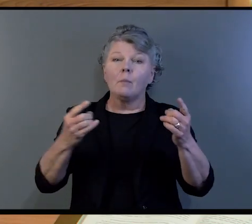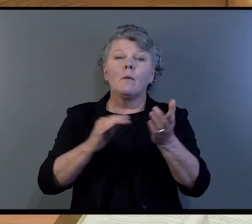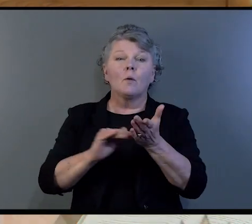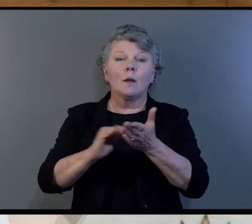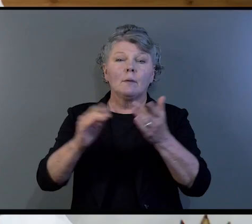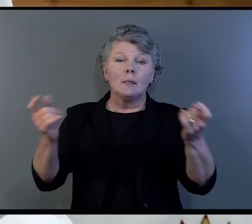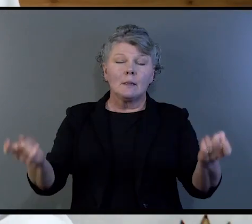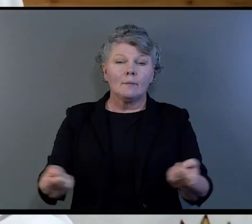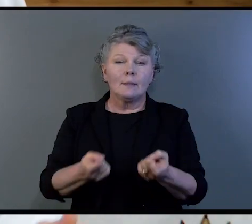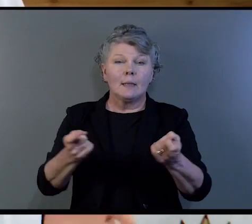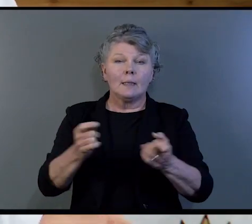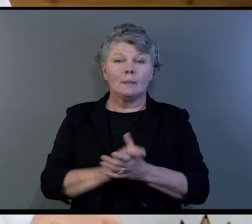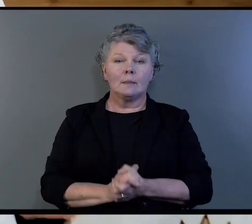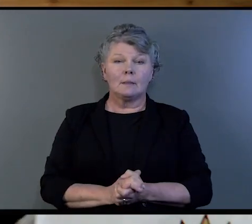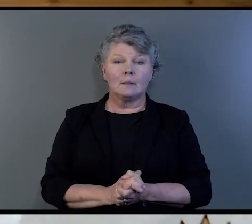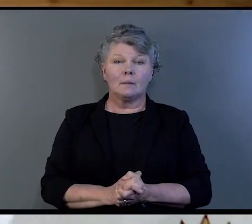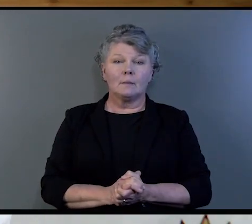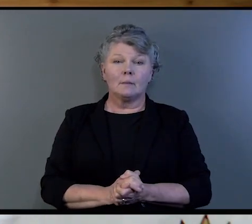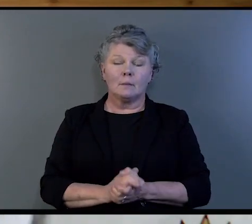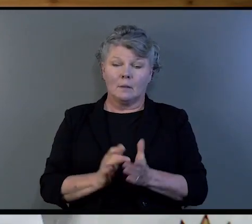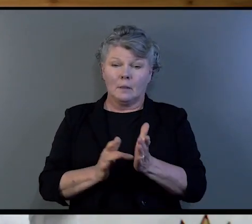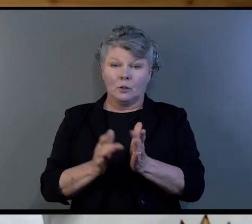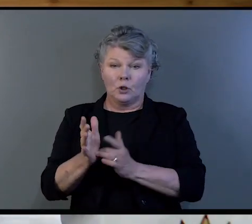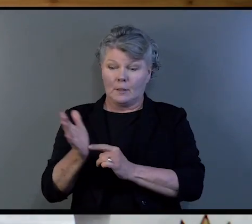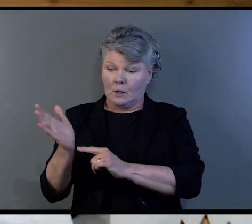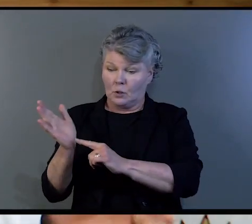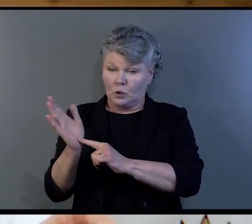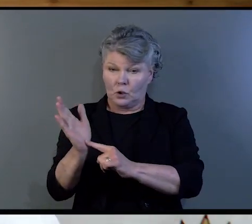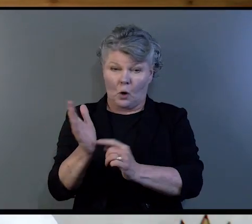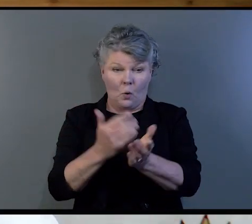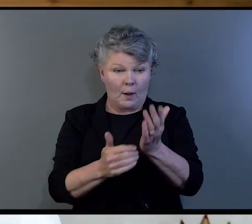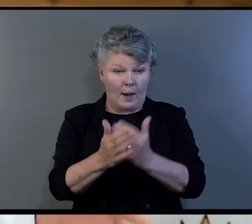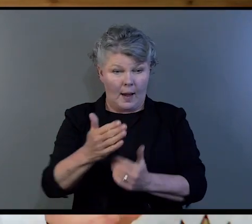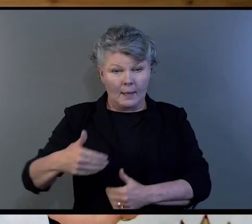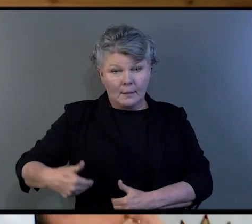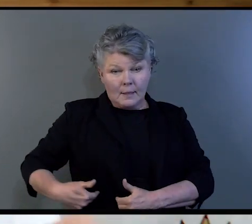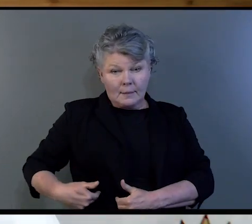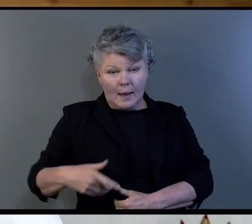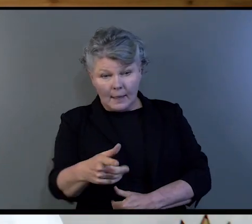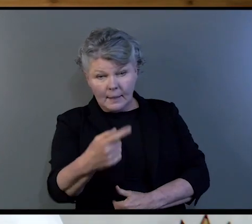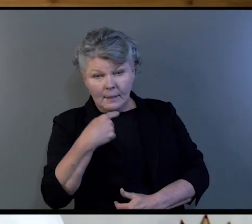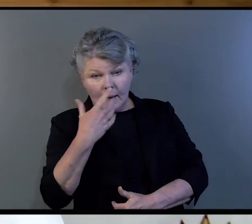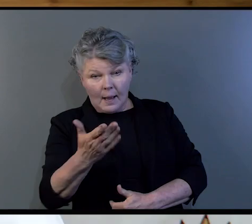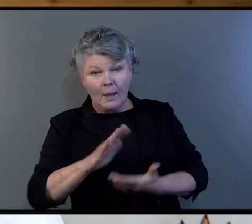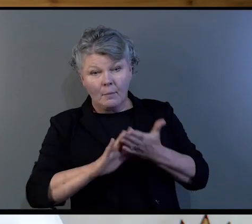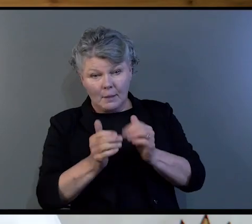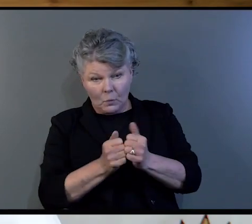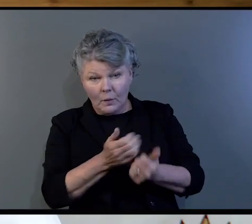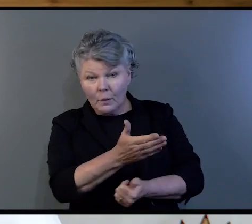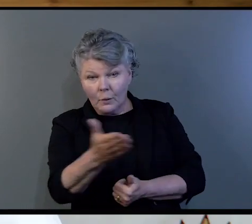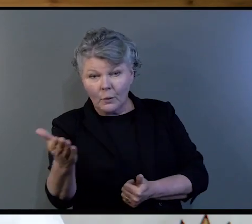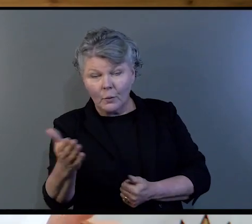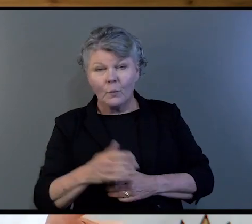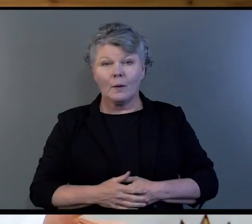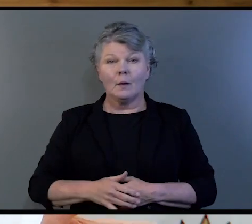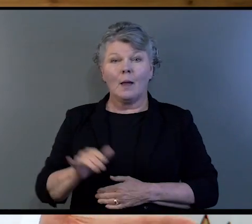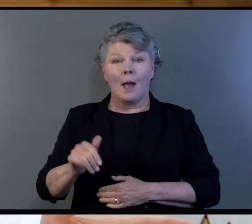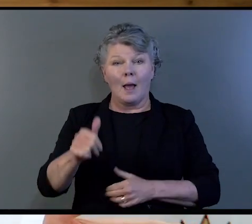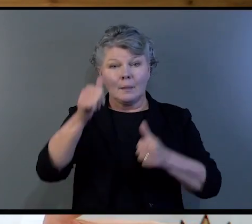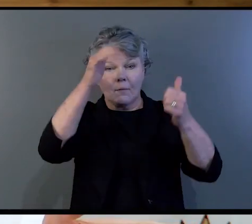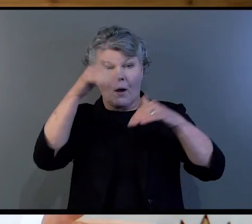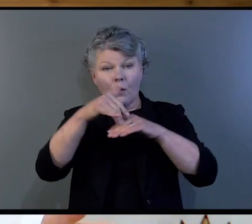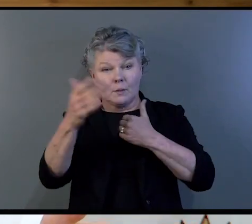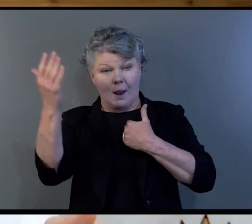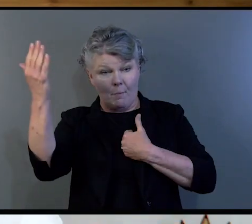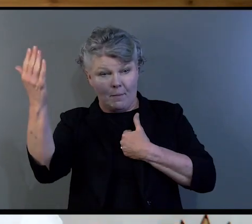sins. Once Jesus has shown them his hands and his side, he says to them, "Peace be with you. As the Father has